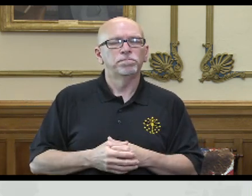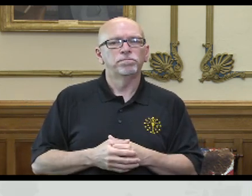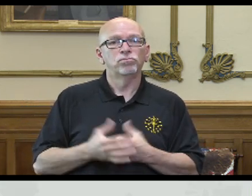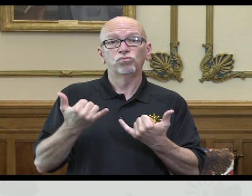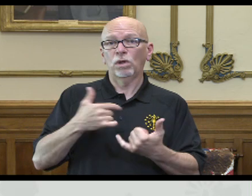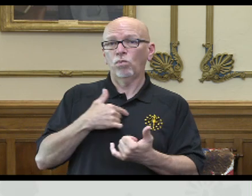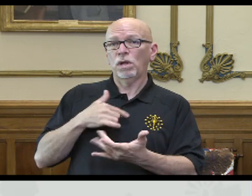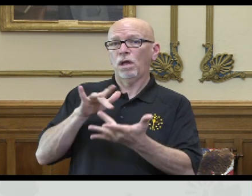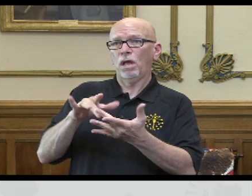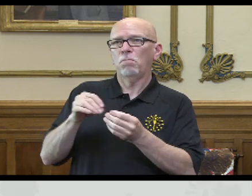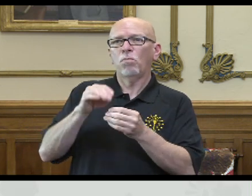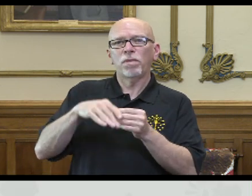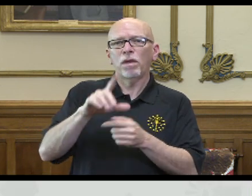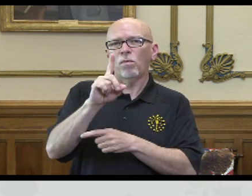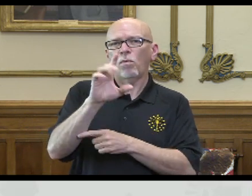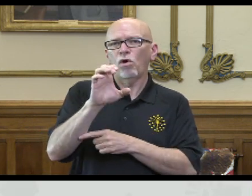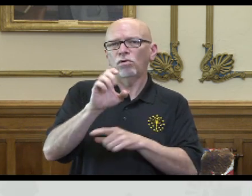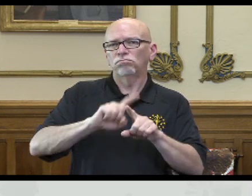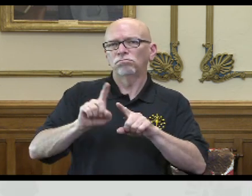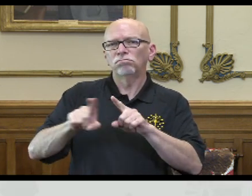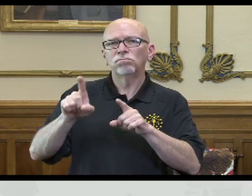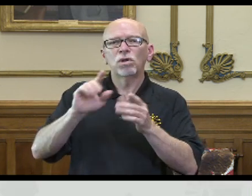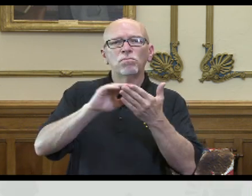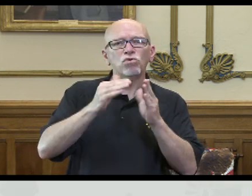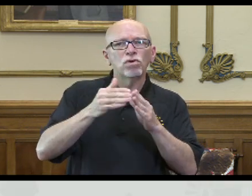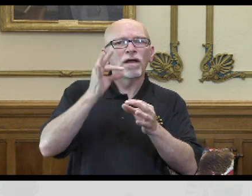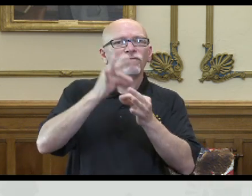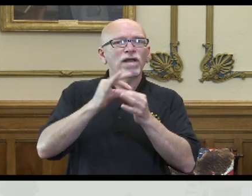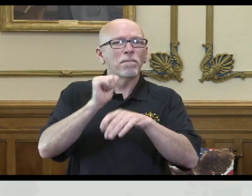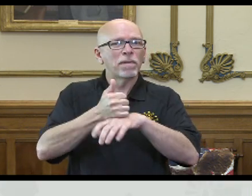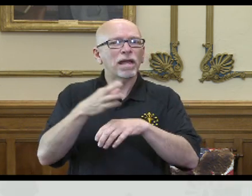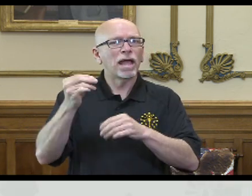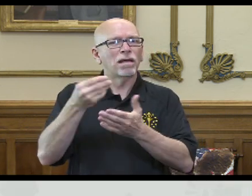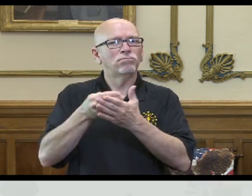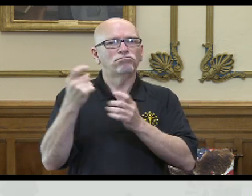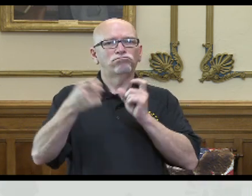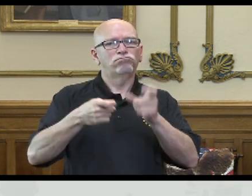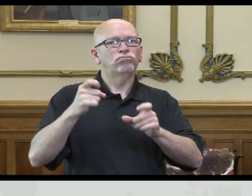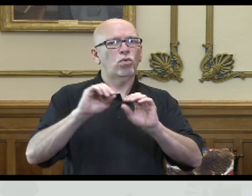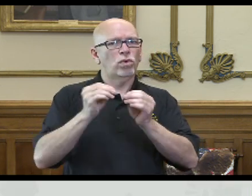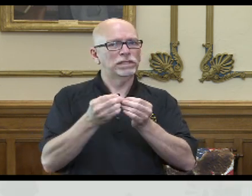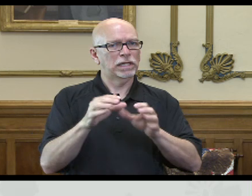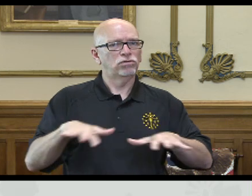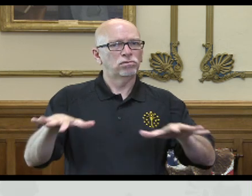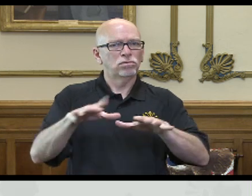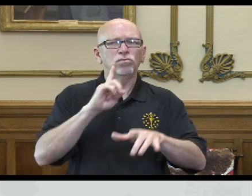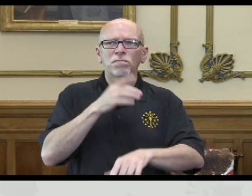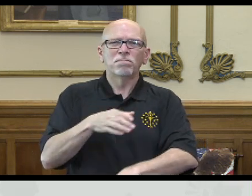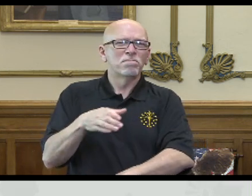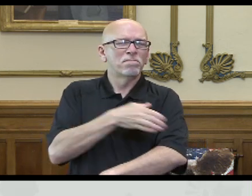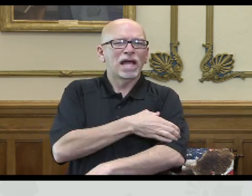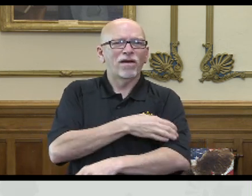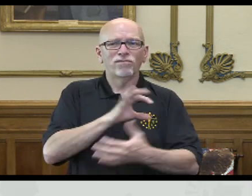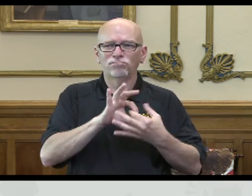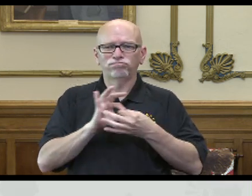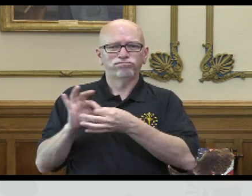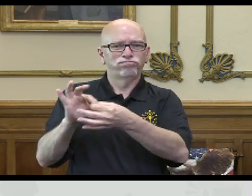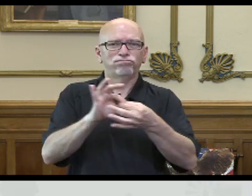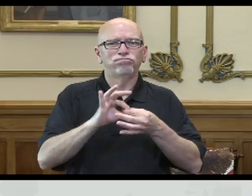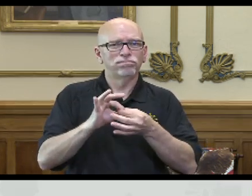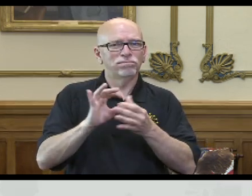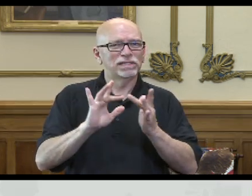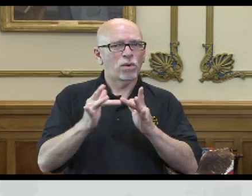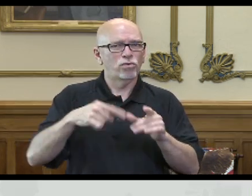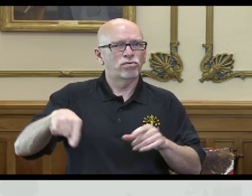contact with more than 100 community, faith-based, and philanthropic organizations, a powerful, combined on-the-ground